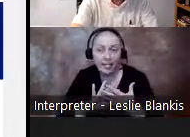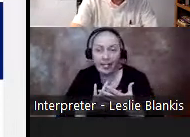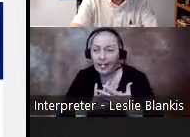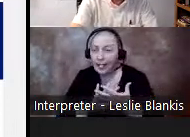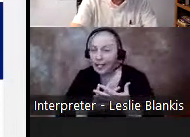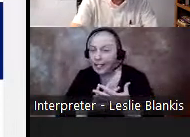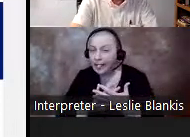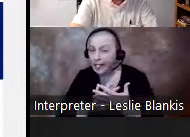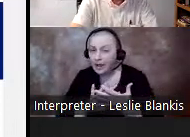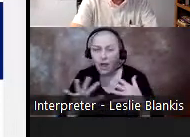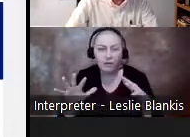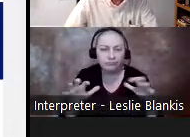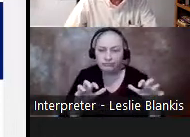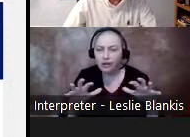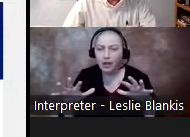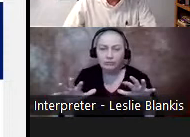Oh.